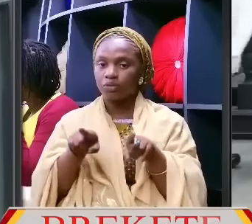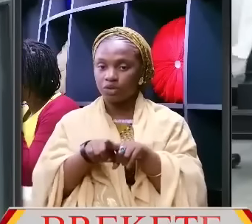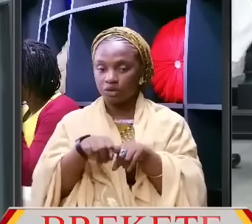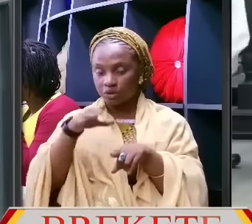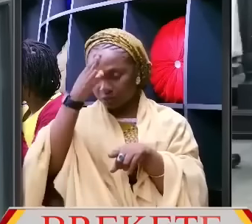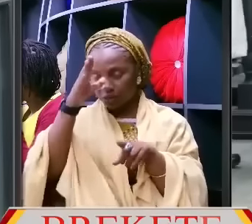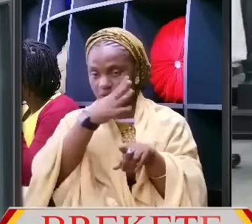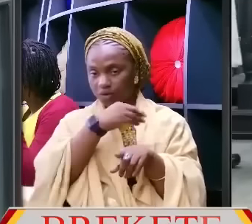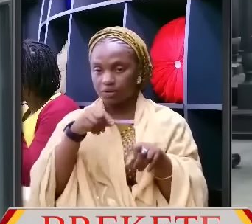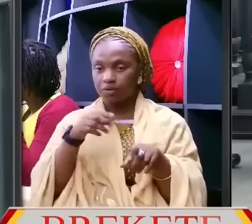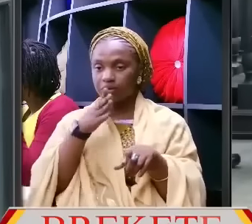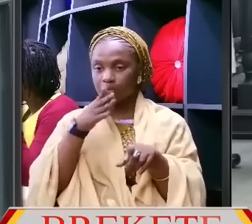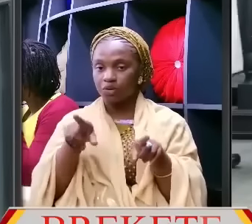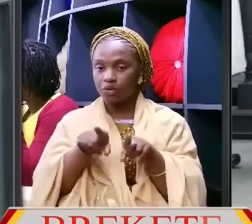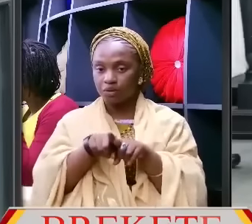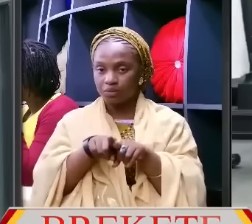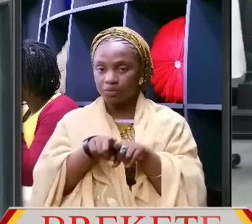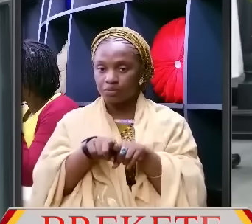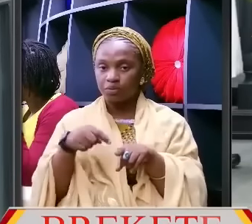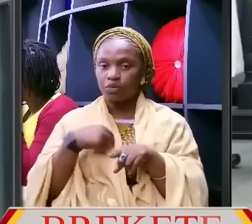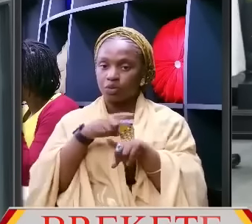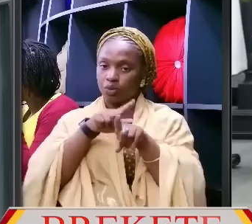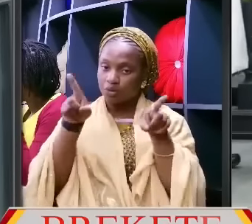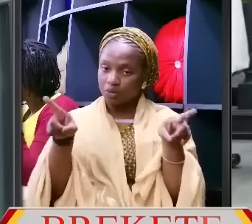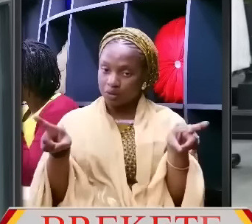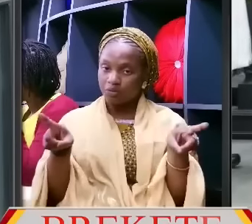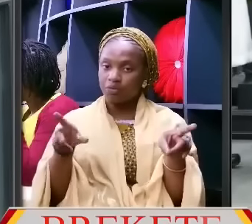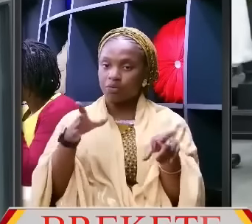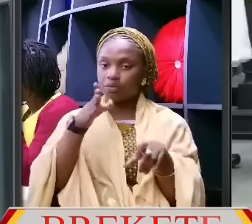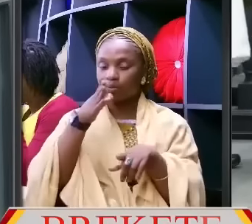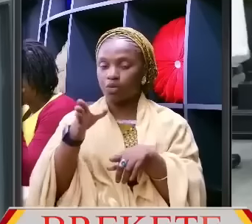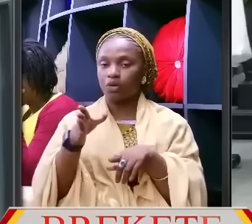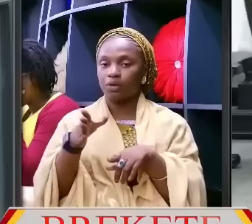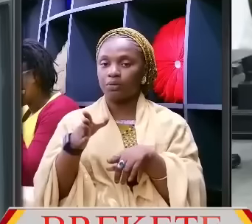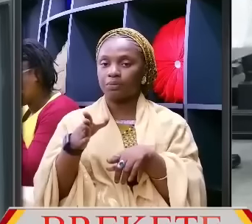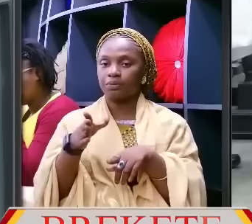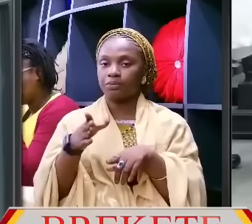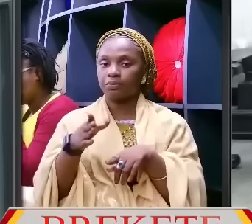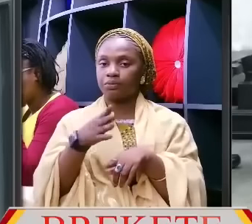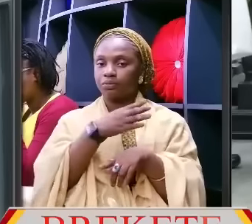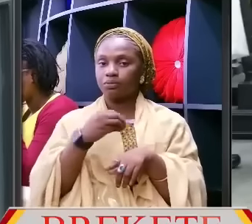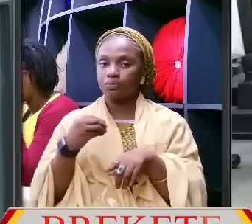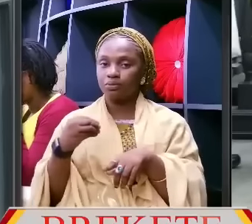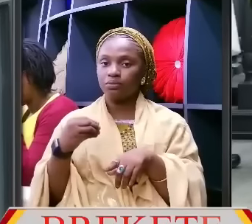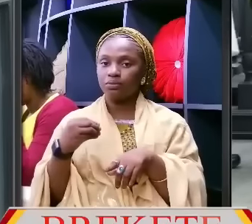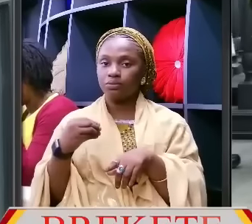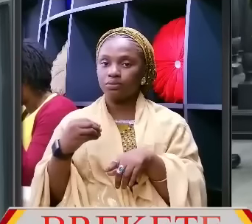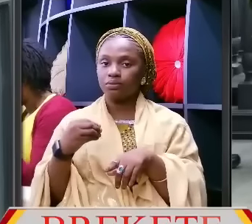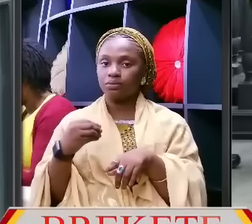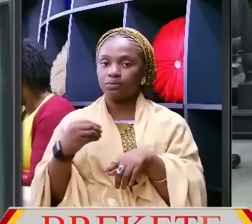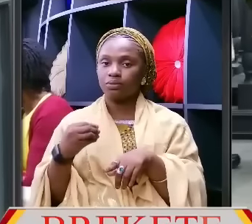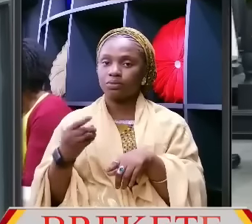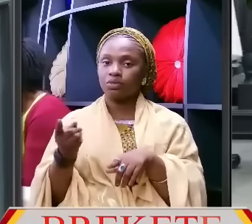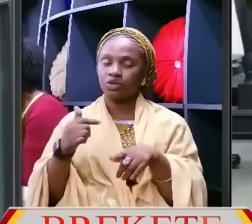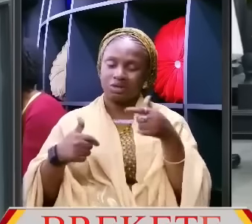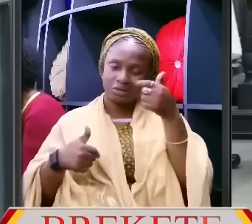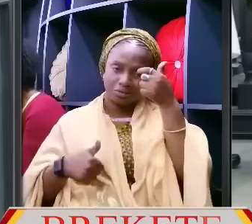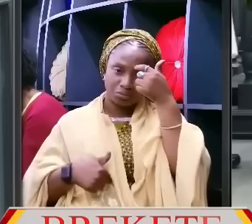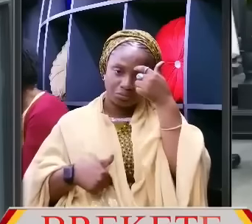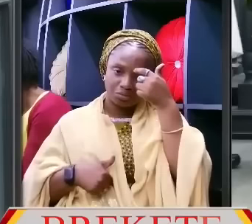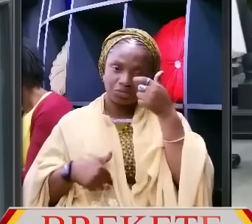father, the same mother then be. But you no be the same mother with him. No different mother. And he talks say the one way pain and